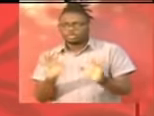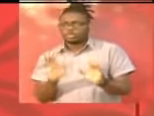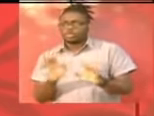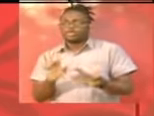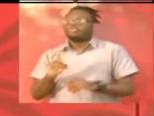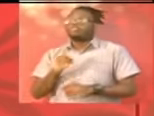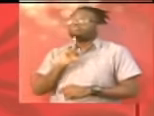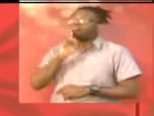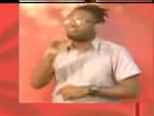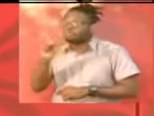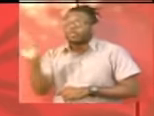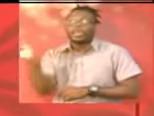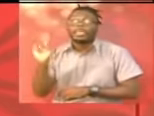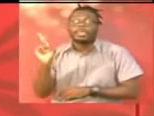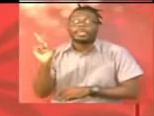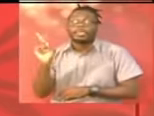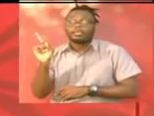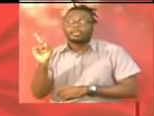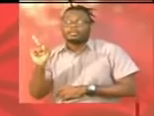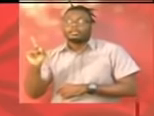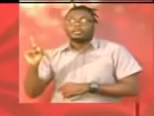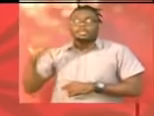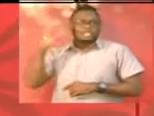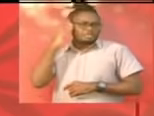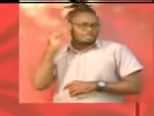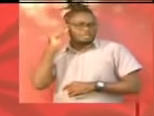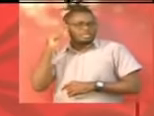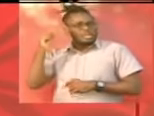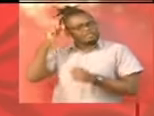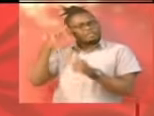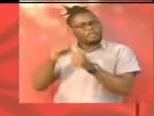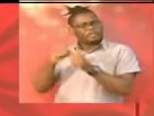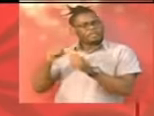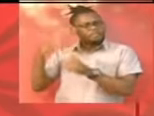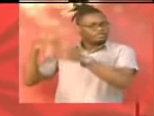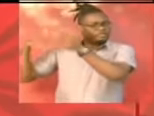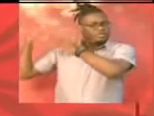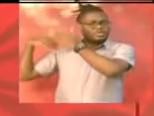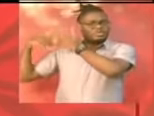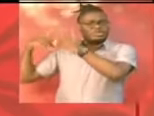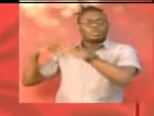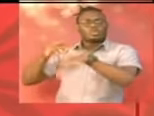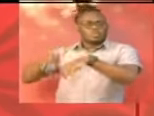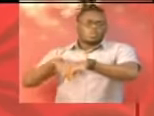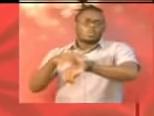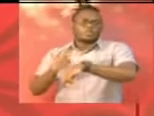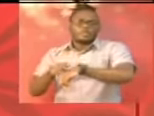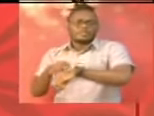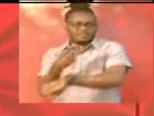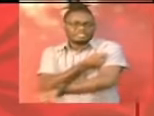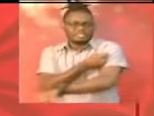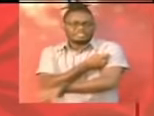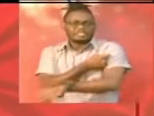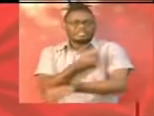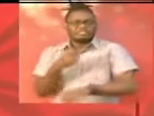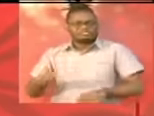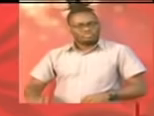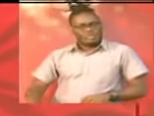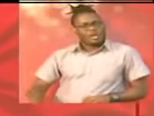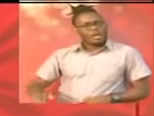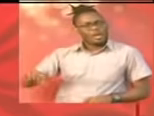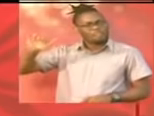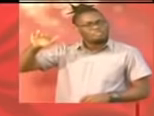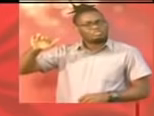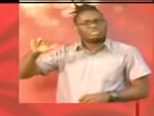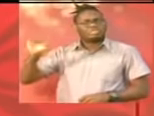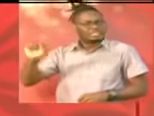our trust in vaccines as we take our newborns for their various shots. Ladies and gentlemen, I urge you to do your research.